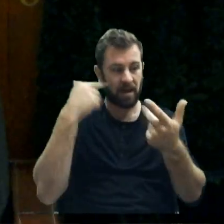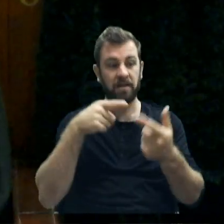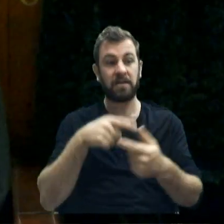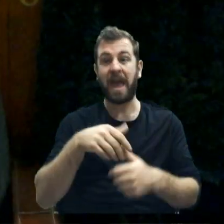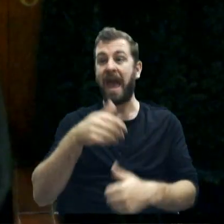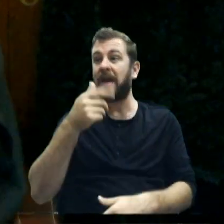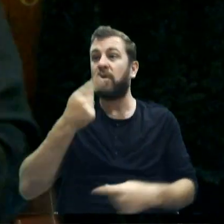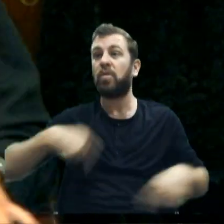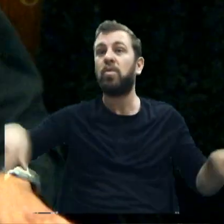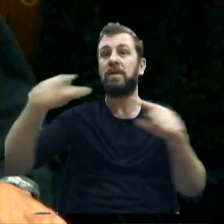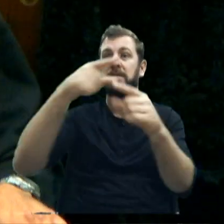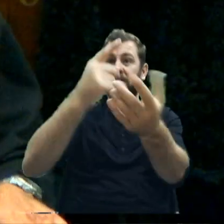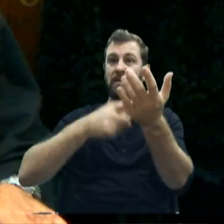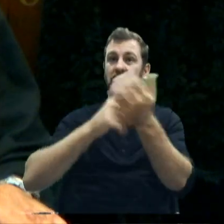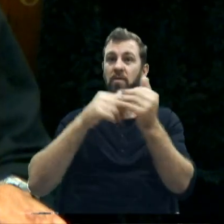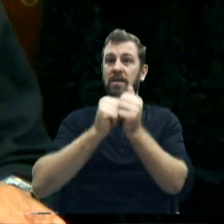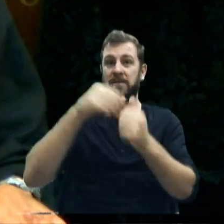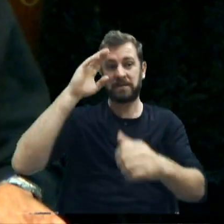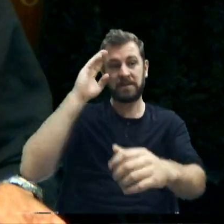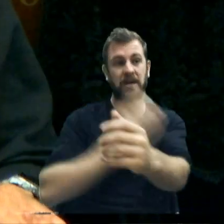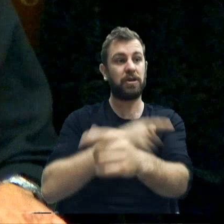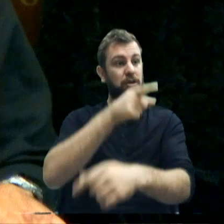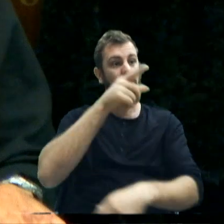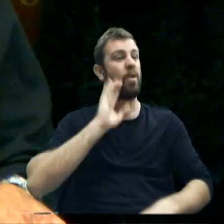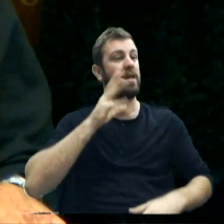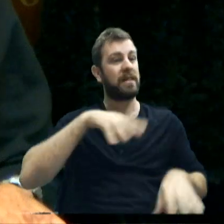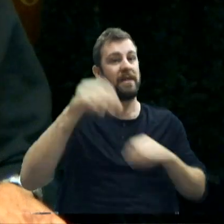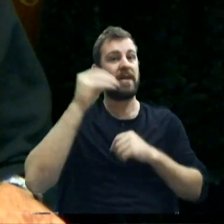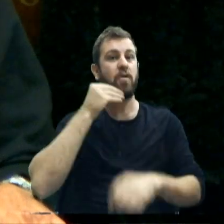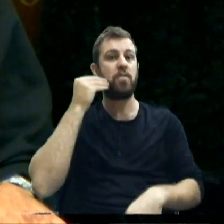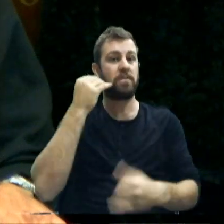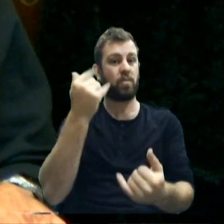any of our sons that you're going to leave the house one day?